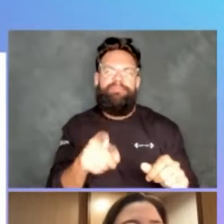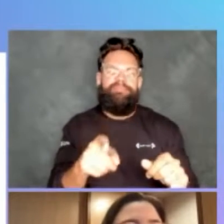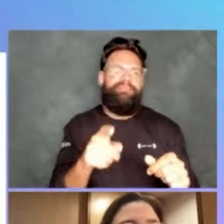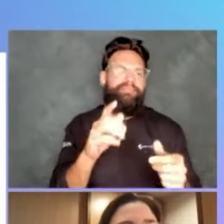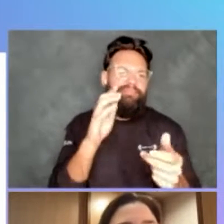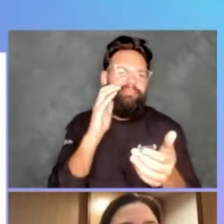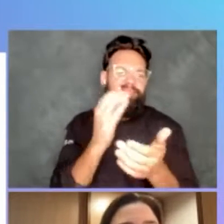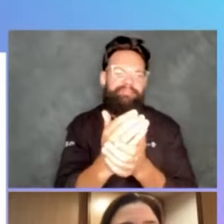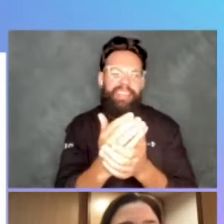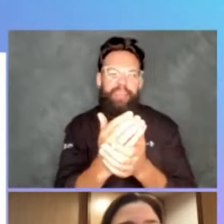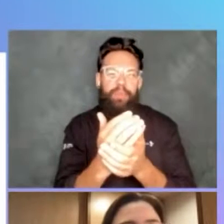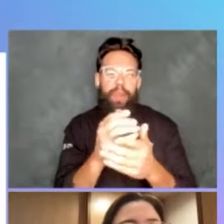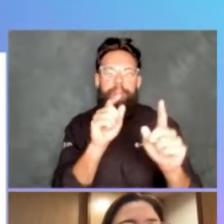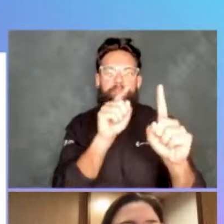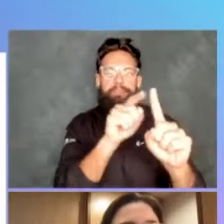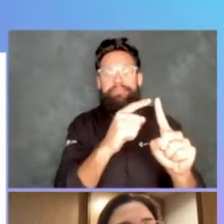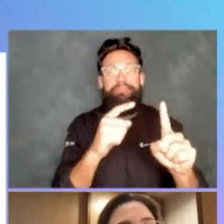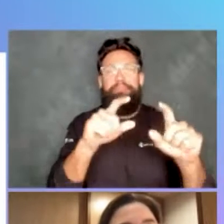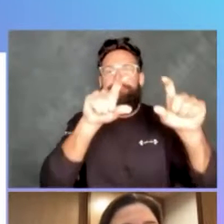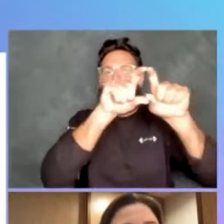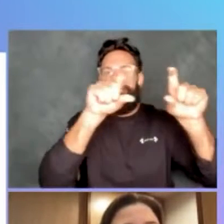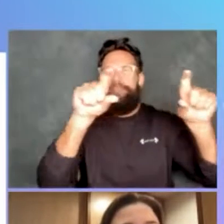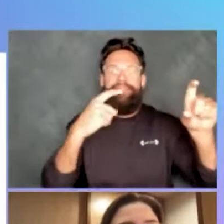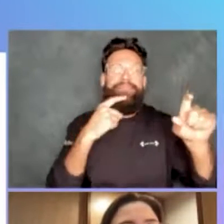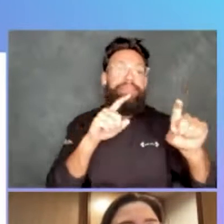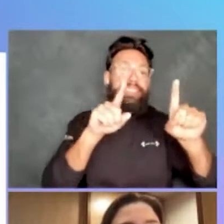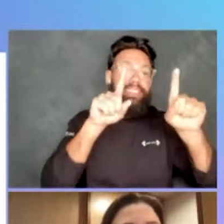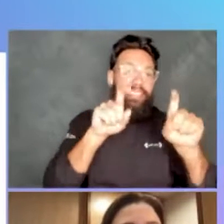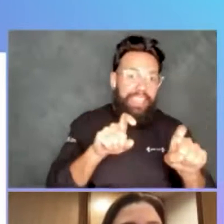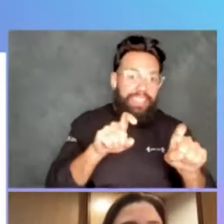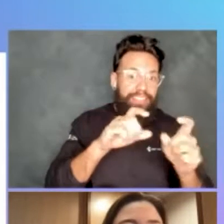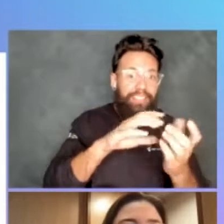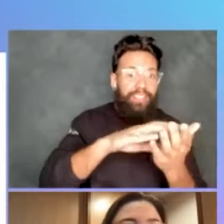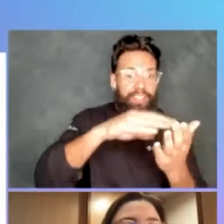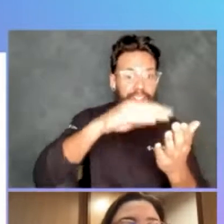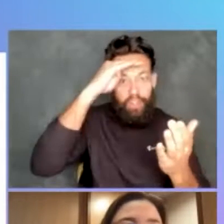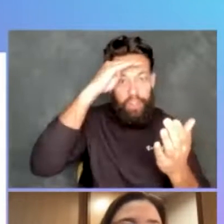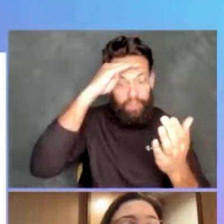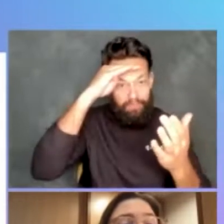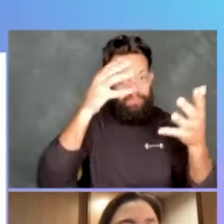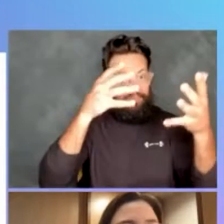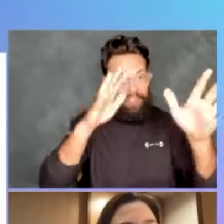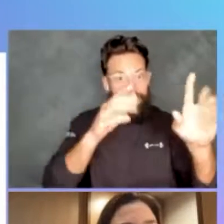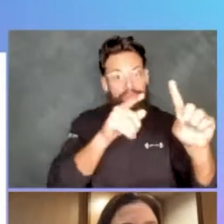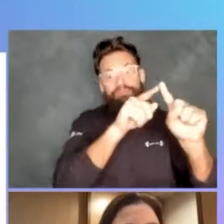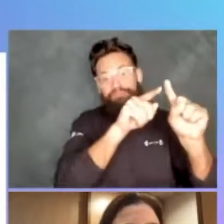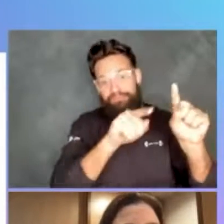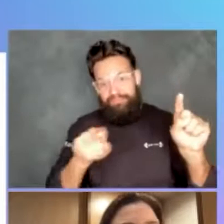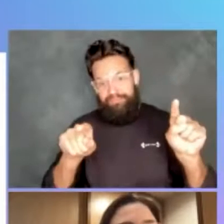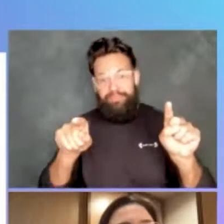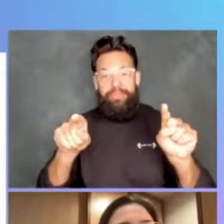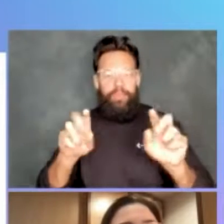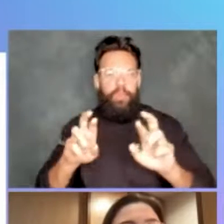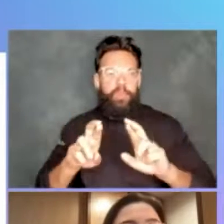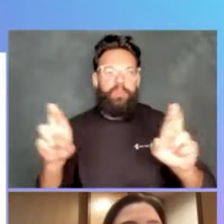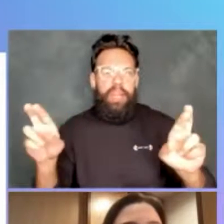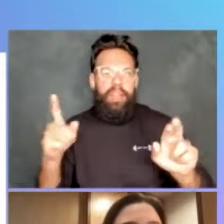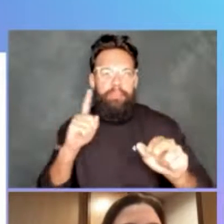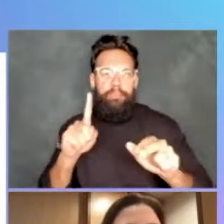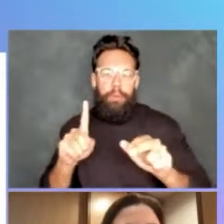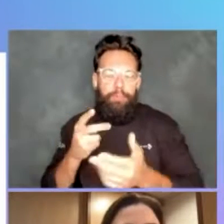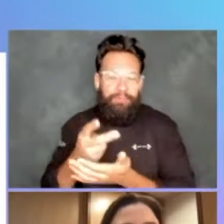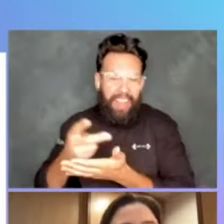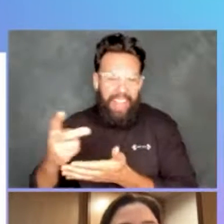text box which says test and learn, and then an arrow coming out of that text box which says get ready to fail. And then I have